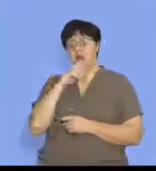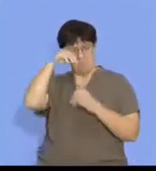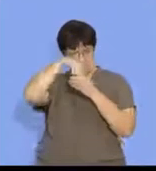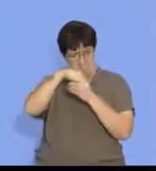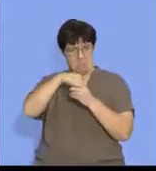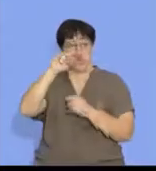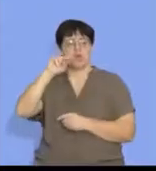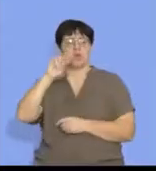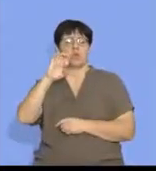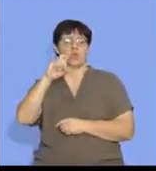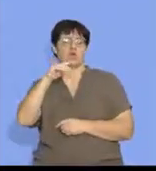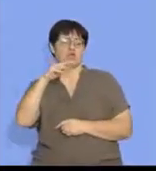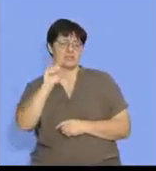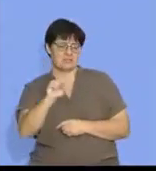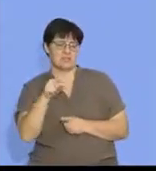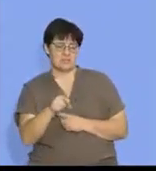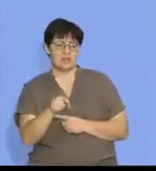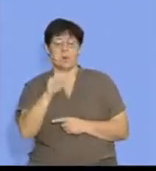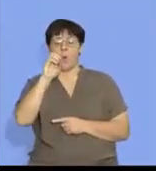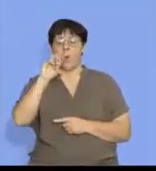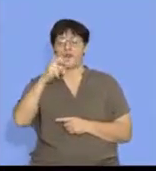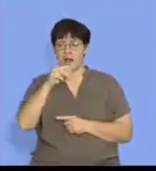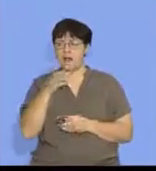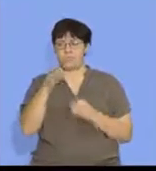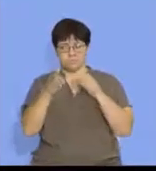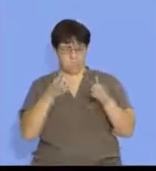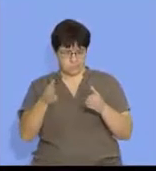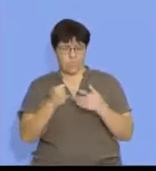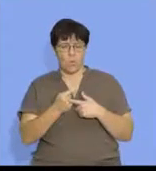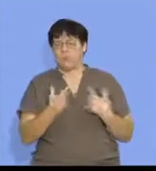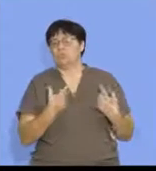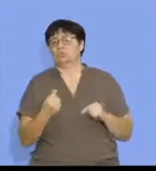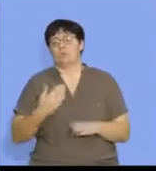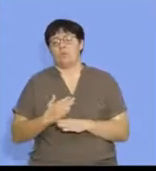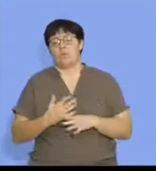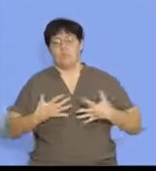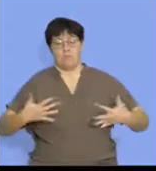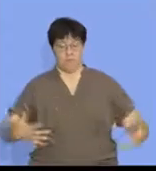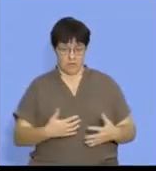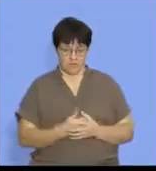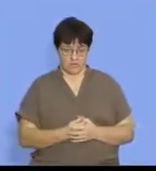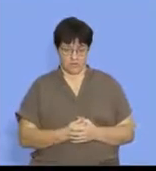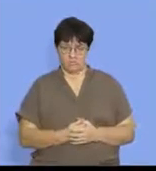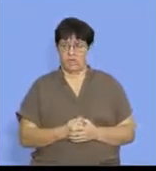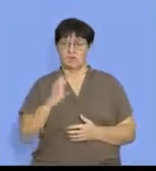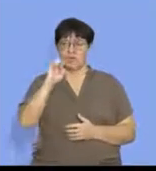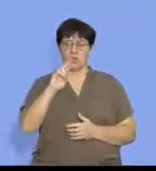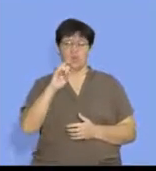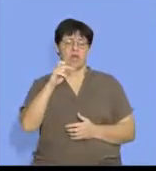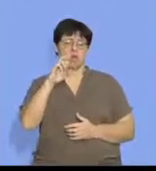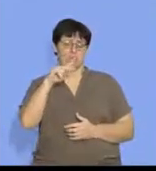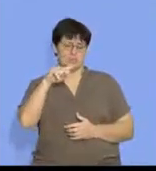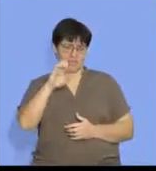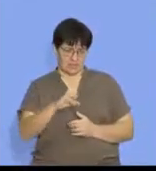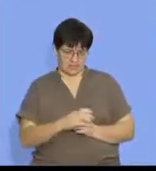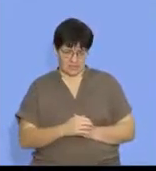nucleus, and we have all these organelles inside because it's got to do a lot more functions. So it's a eukaryotic cell. Even